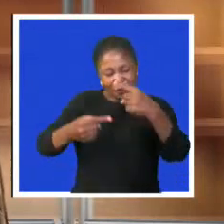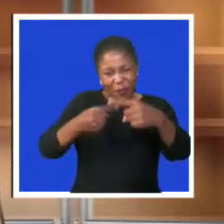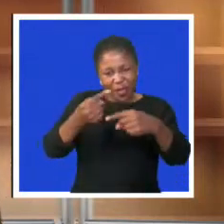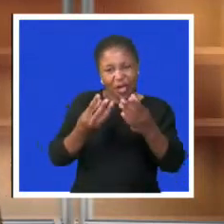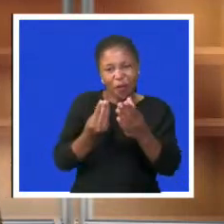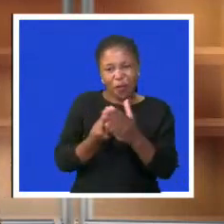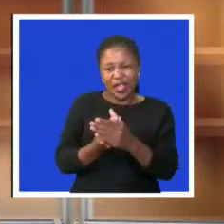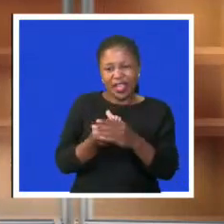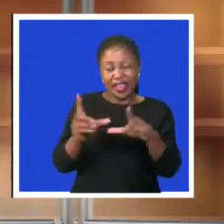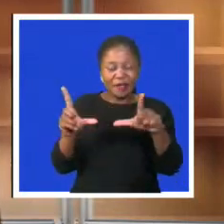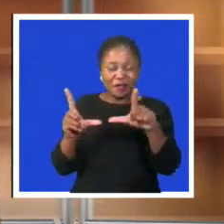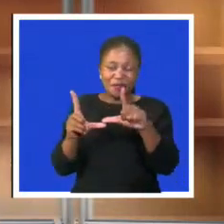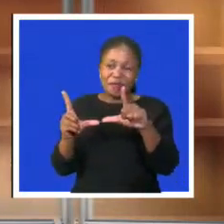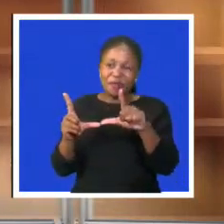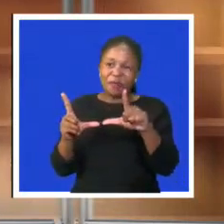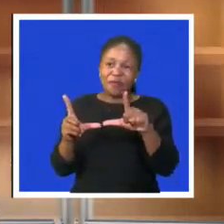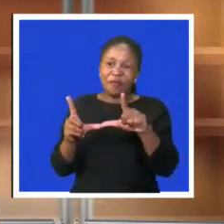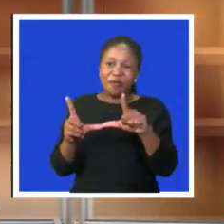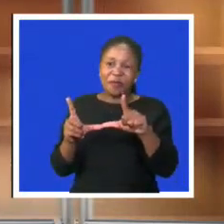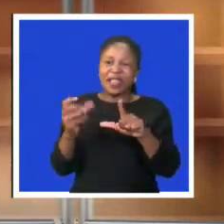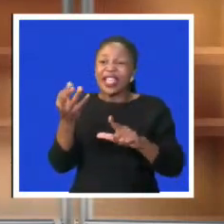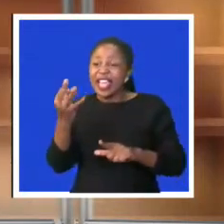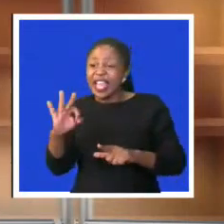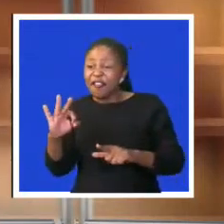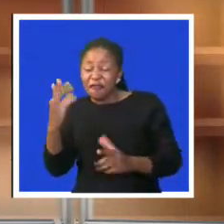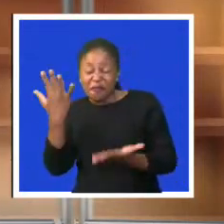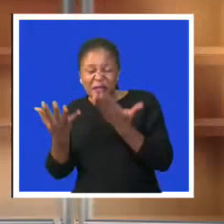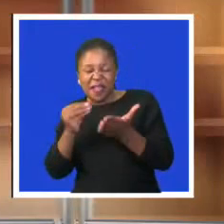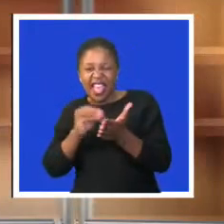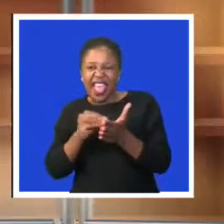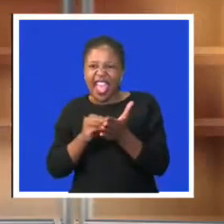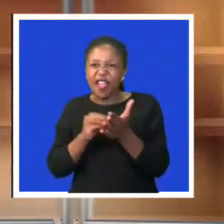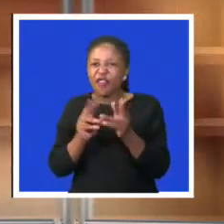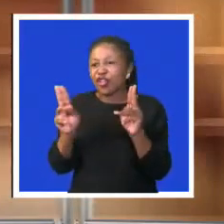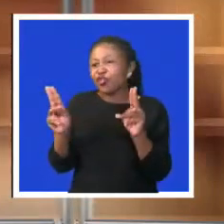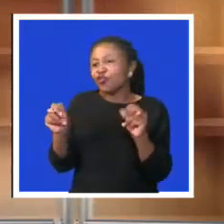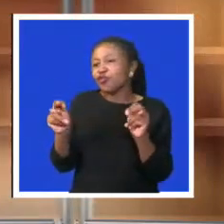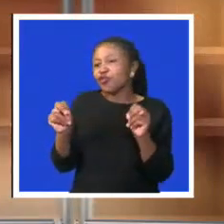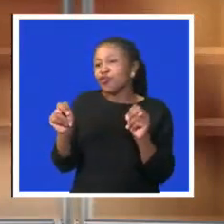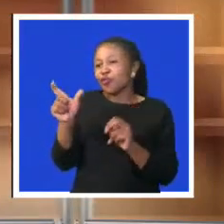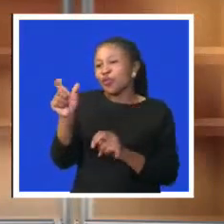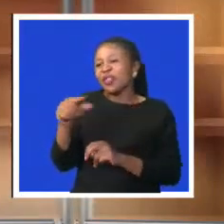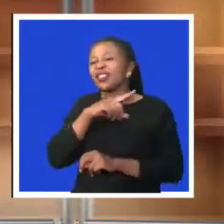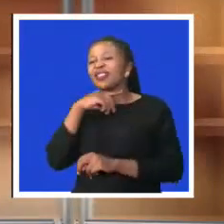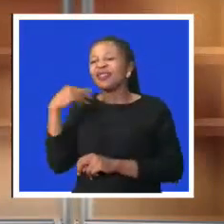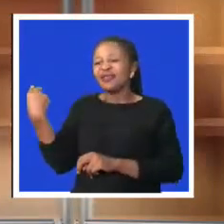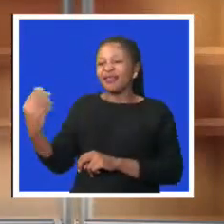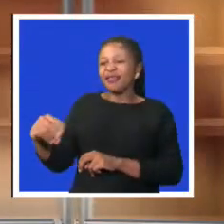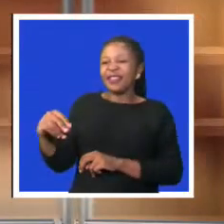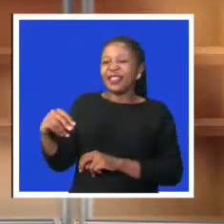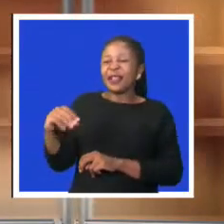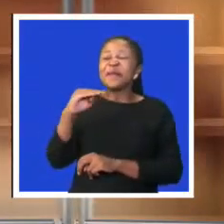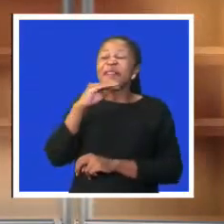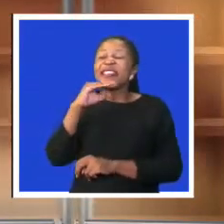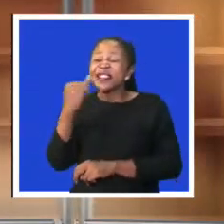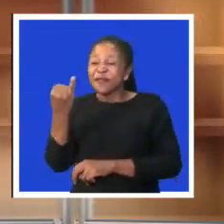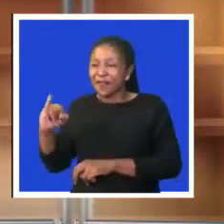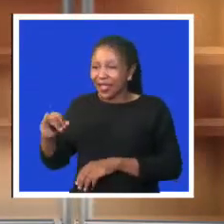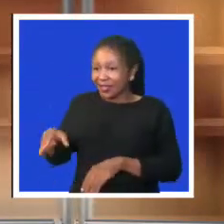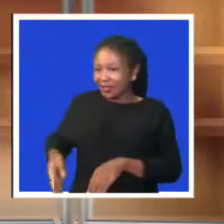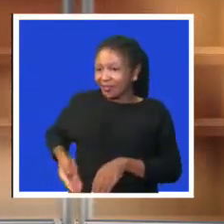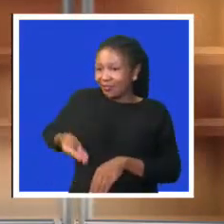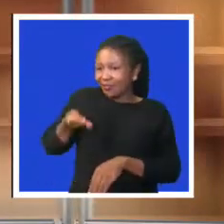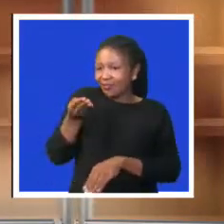is interested to her, he will produce the certificate and tell the man that I am free, we can